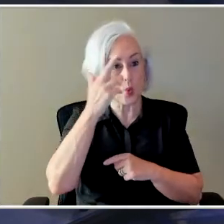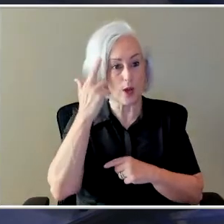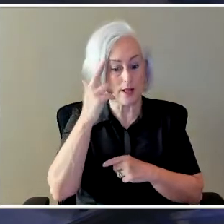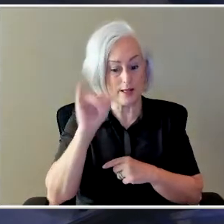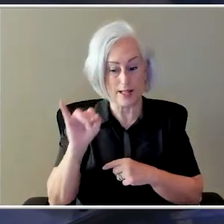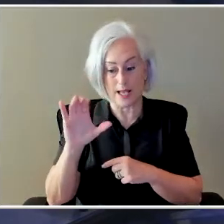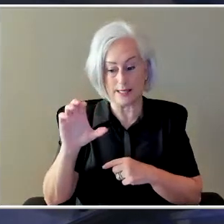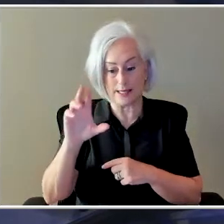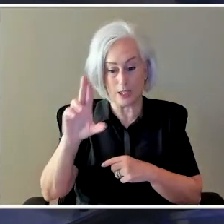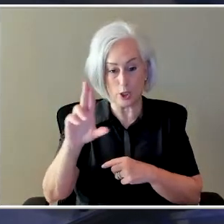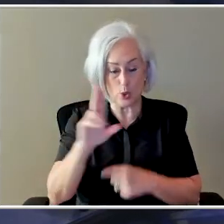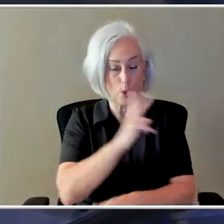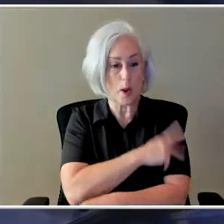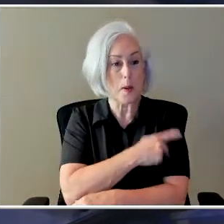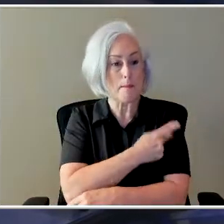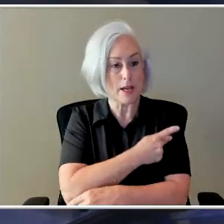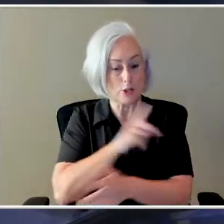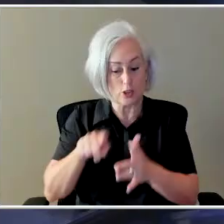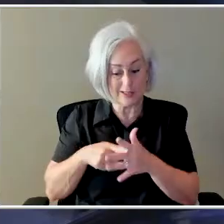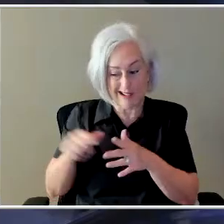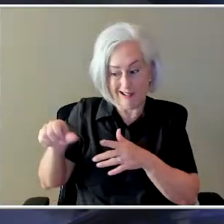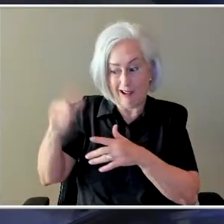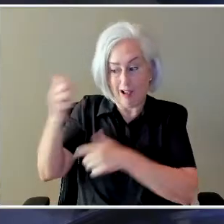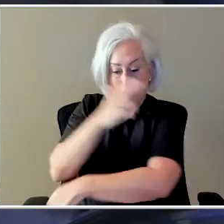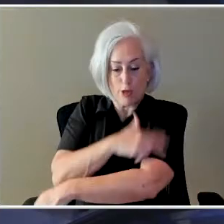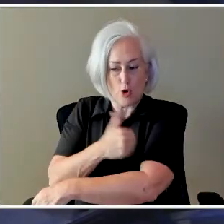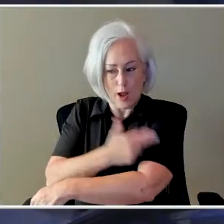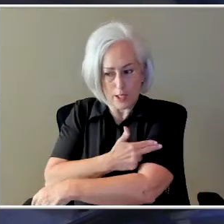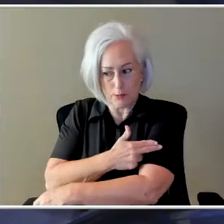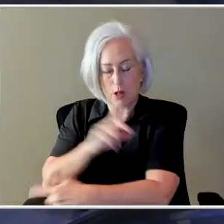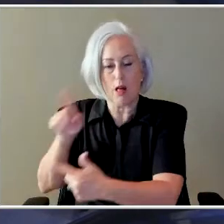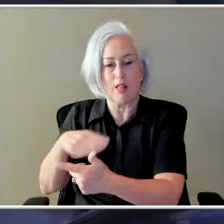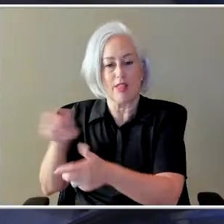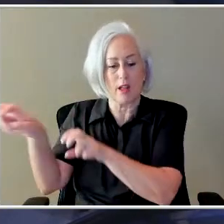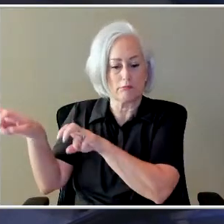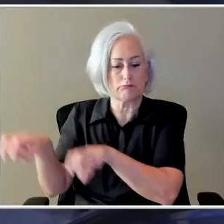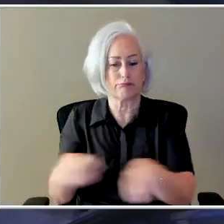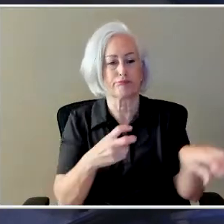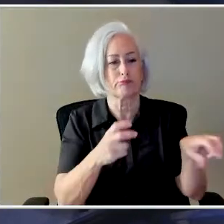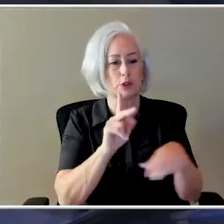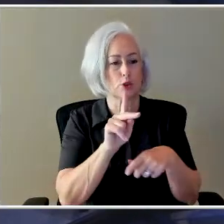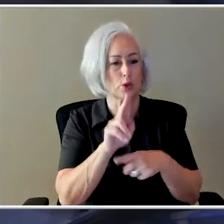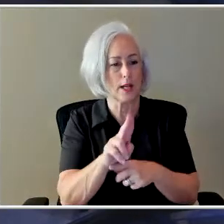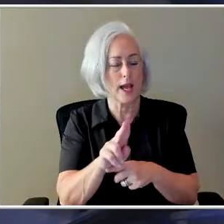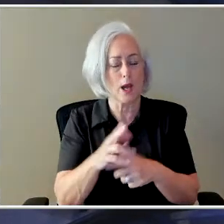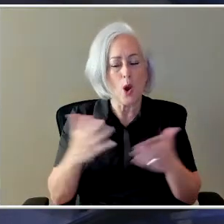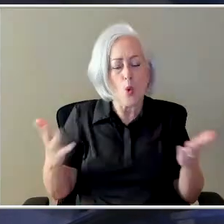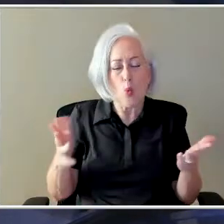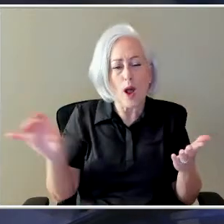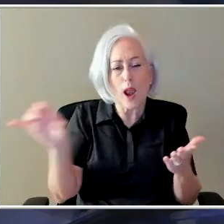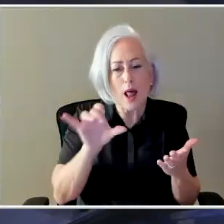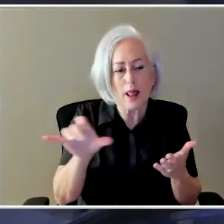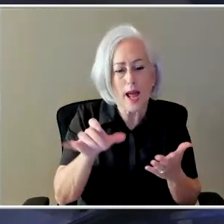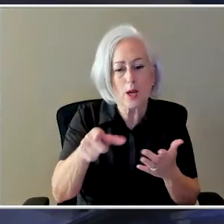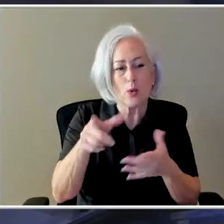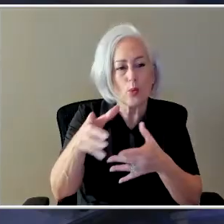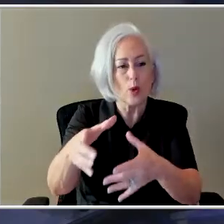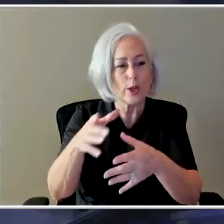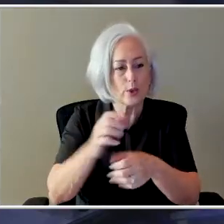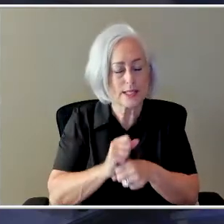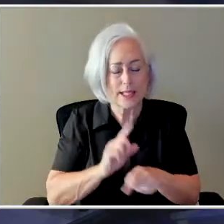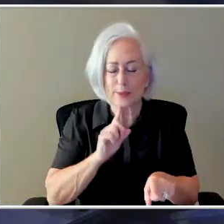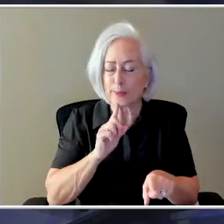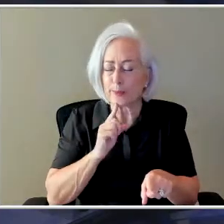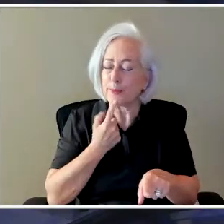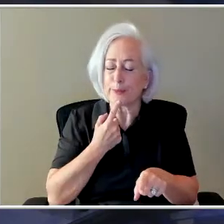hospital's ICU. For you as a nurse, what's that process like, receiving a transfer, especially a critical transfer like Kurt was, from